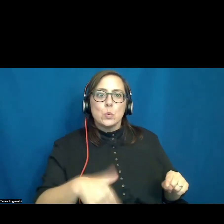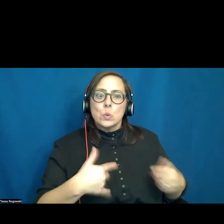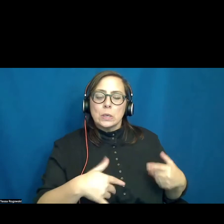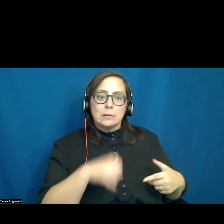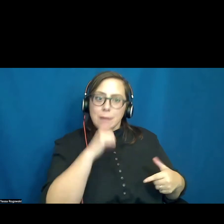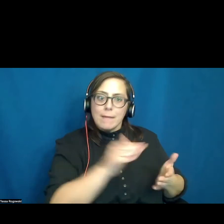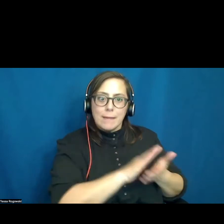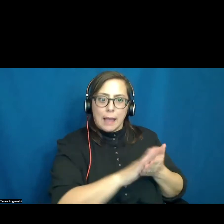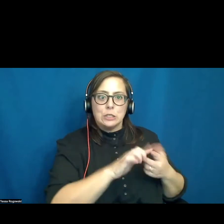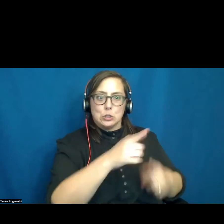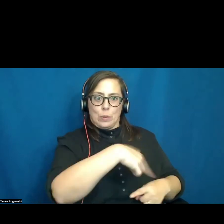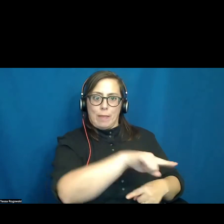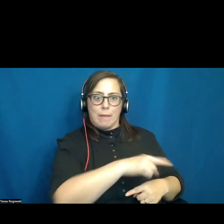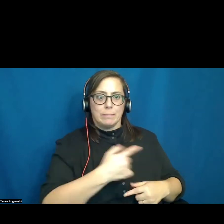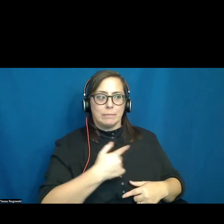as I observed. Okay.